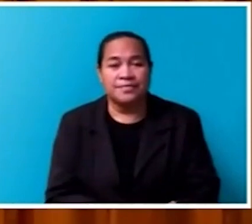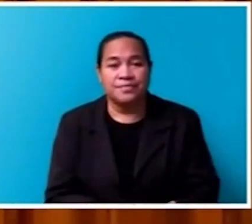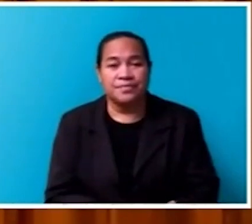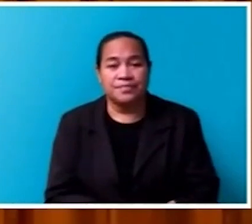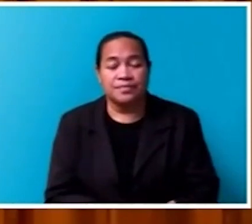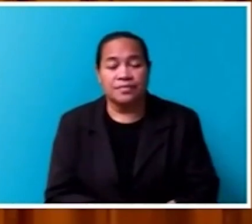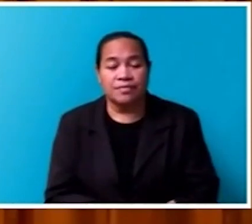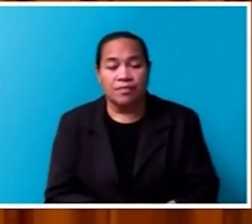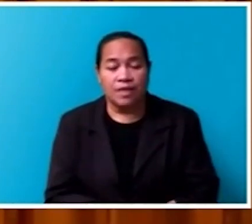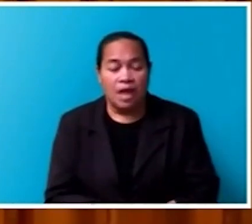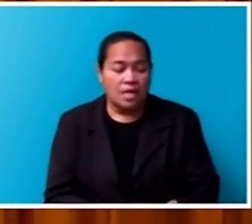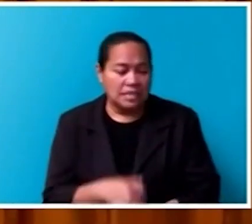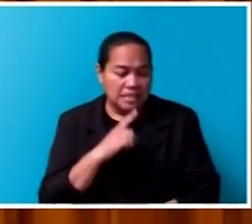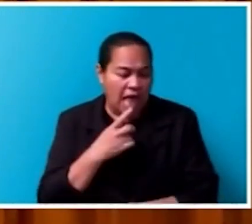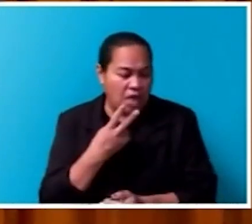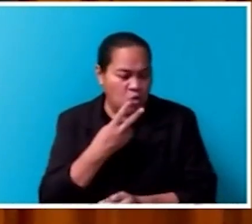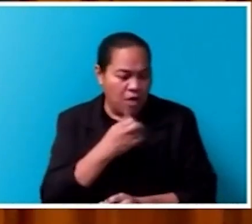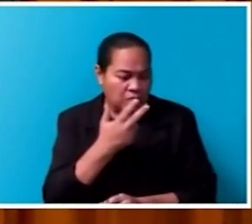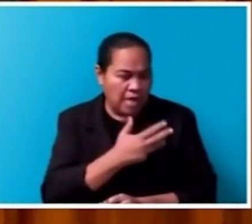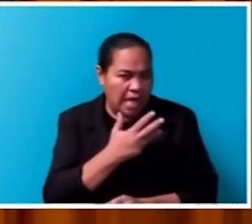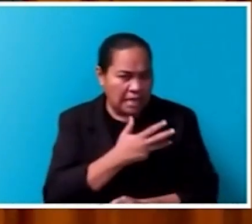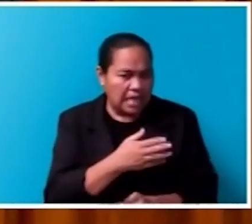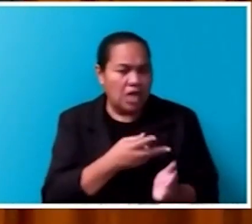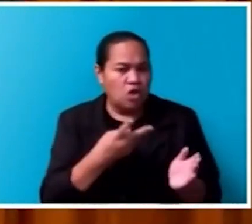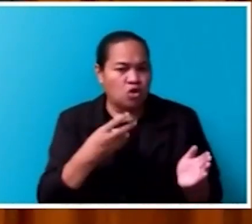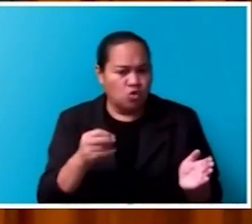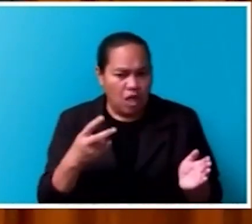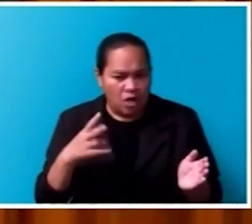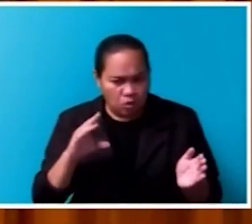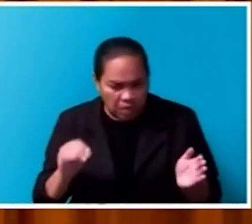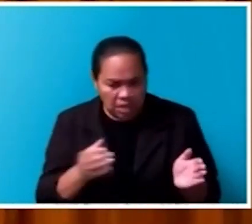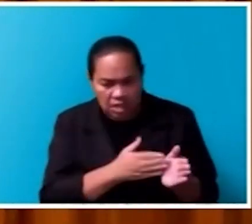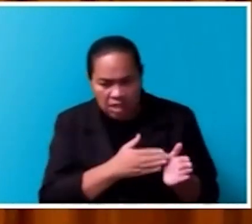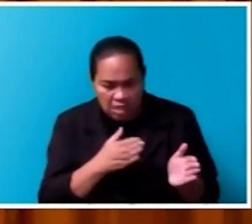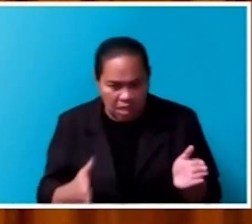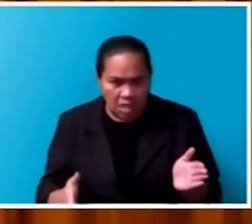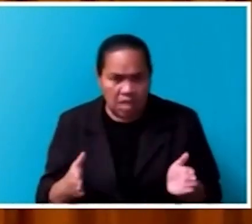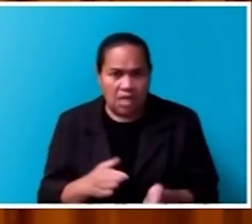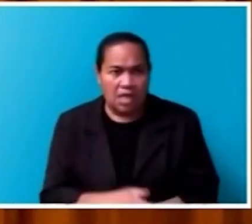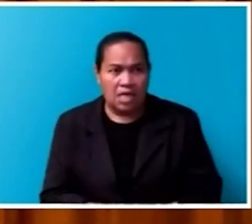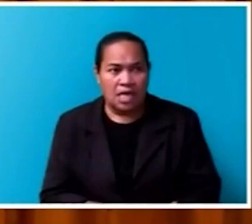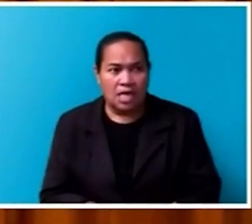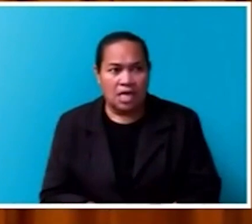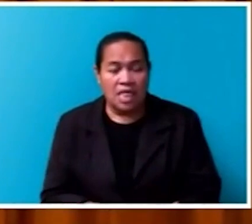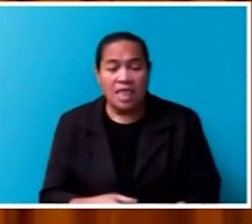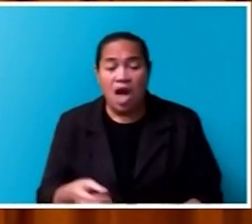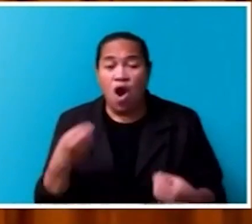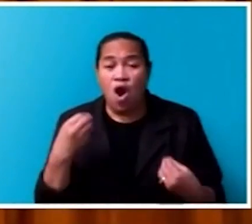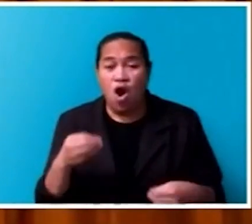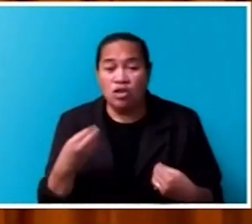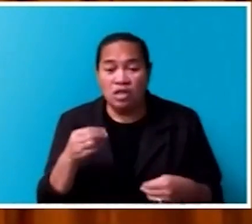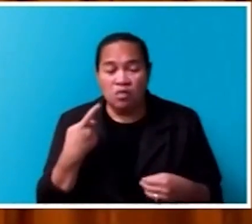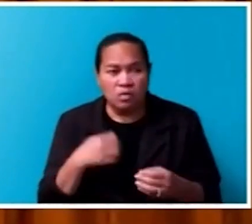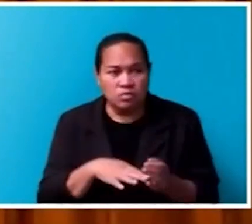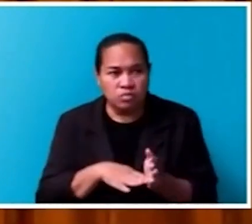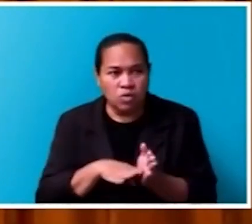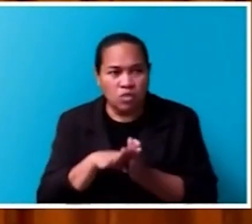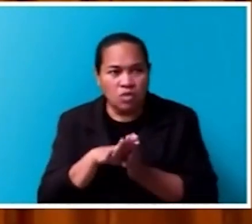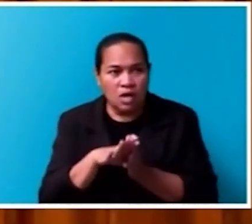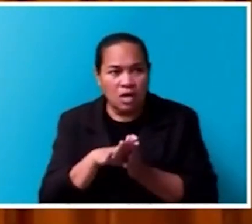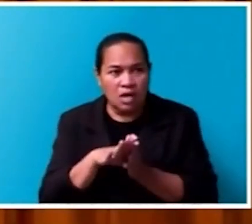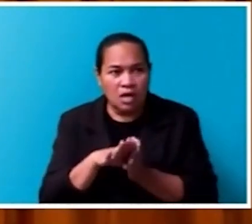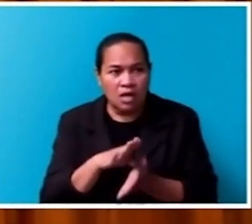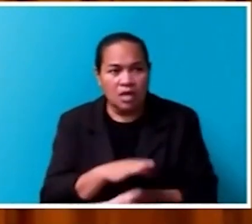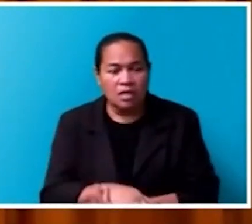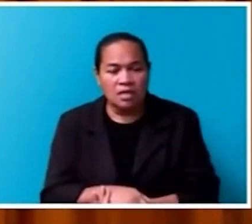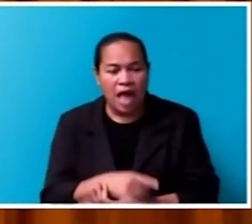the 2019 to 2020 accounts, audit was in progress. However, as alluded